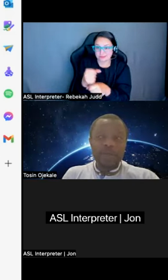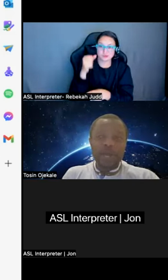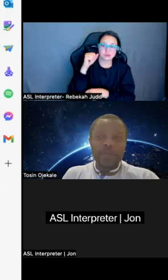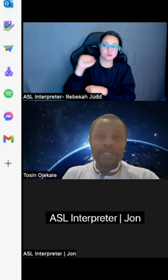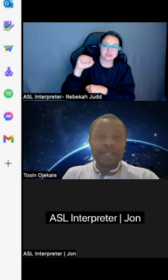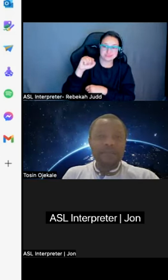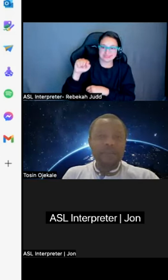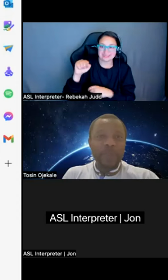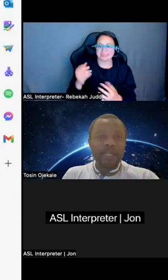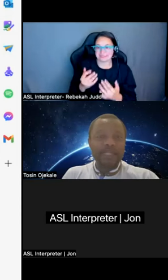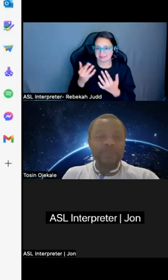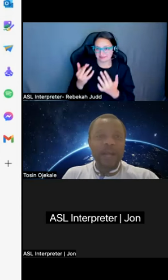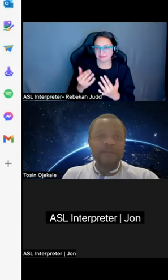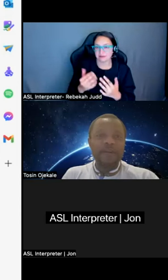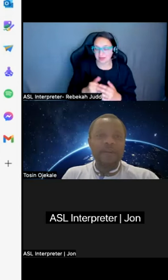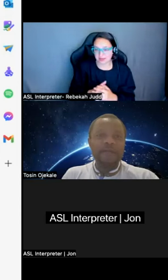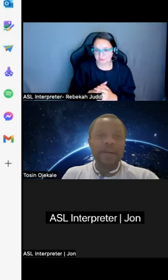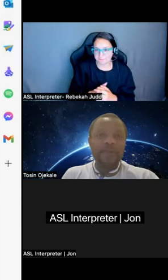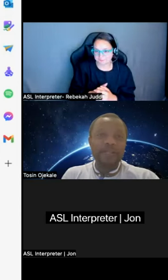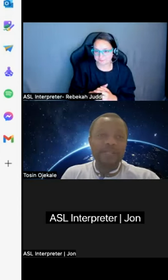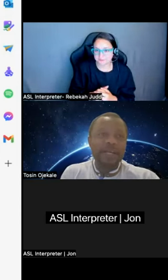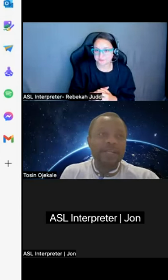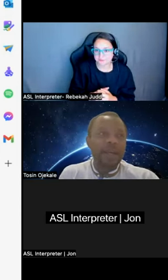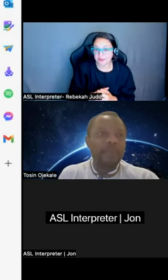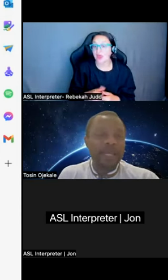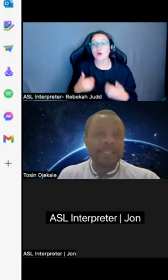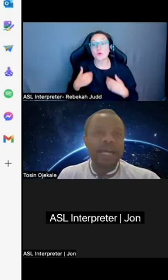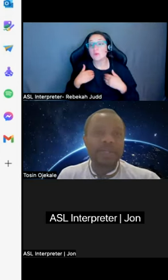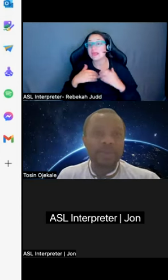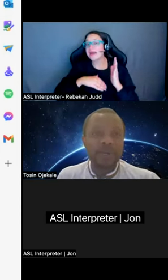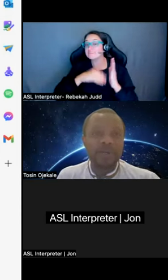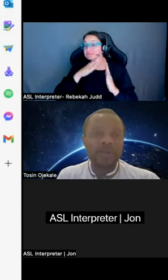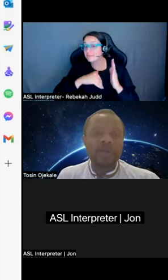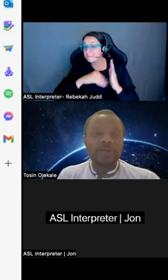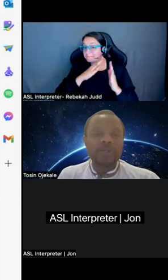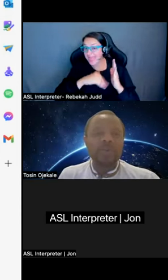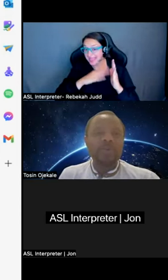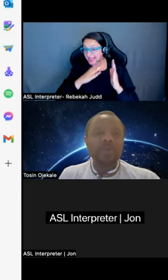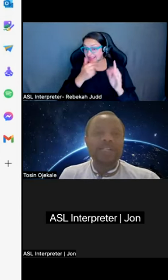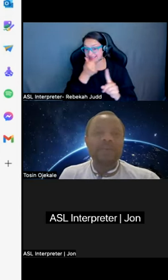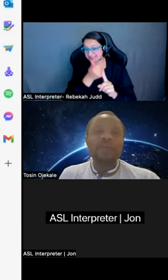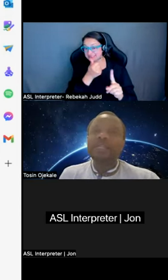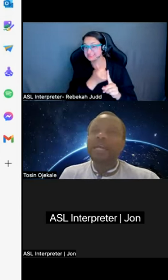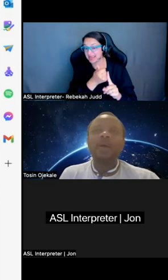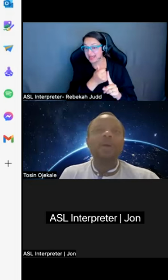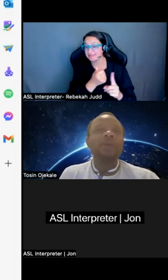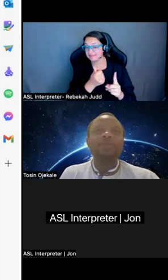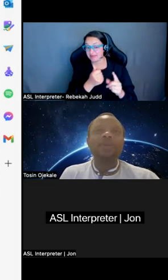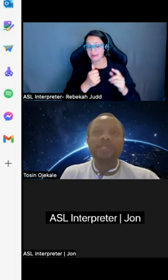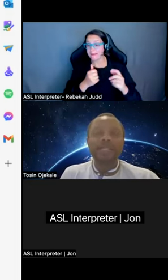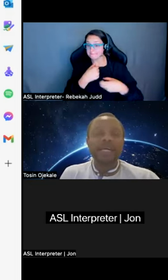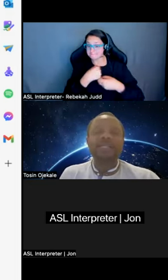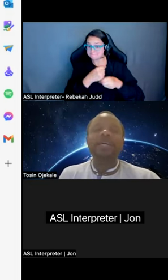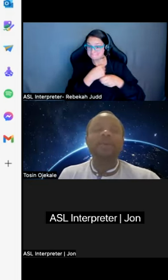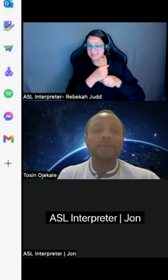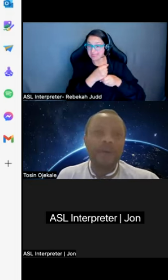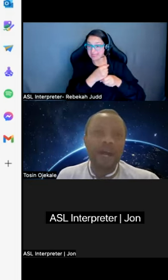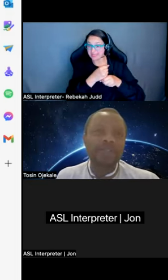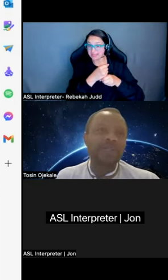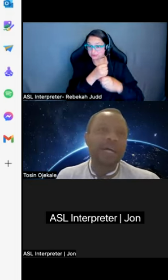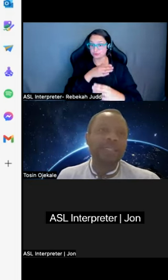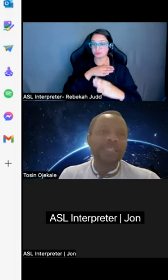So you'll be amazed that even paints, we have fire resistant paints as well. So those are some of most data center